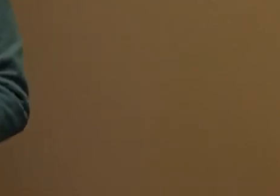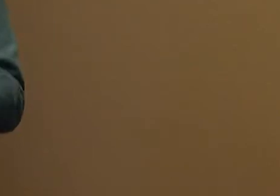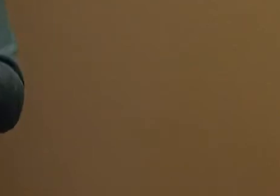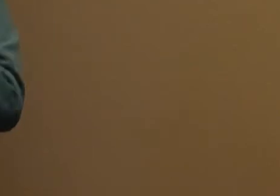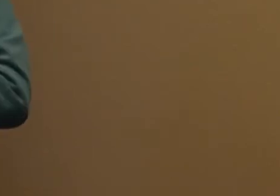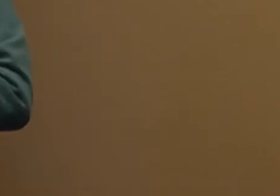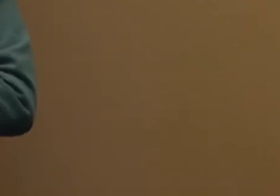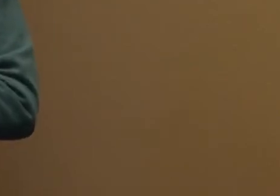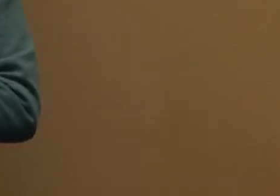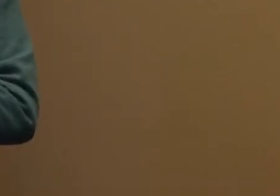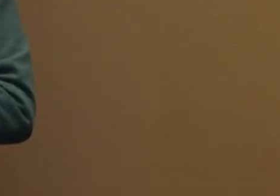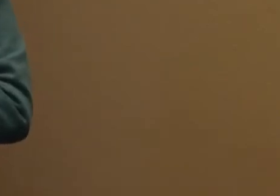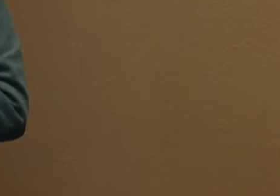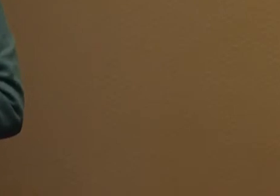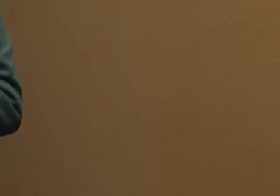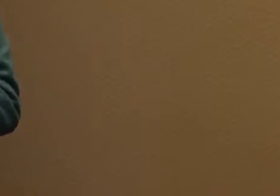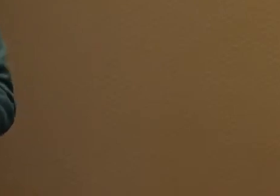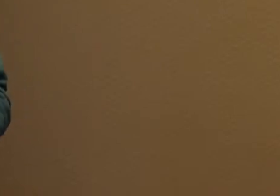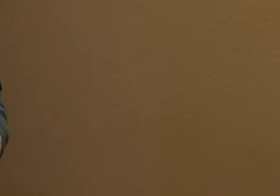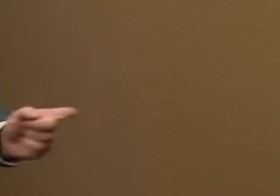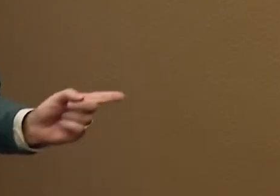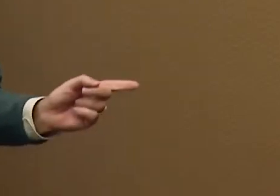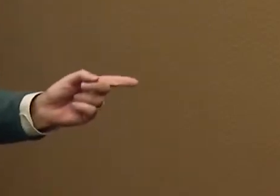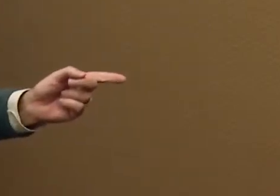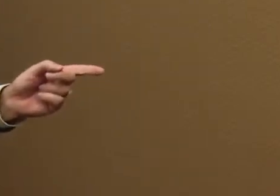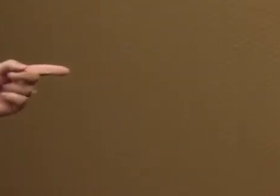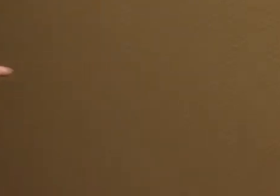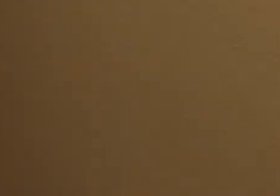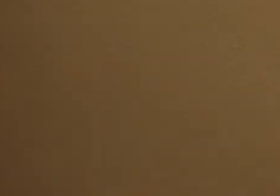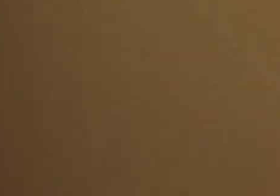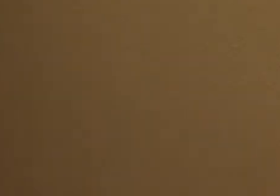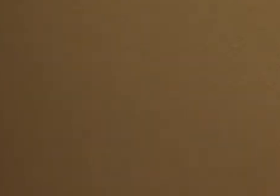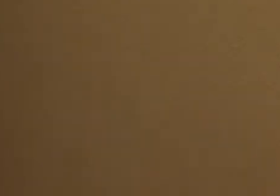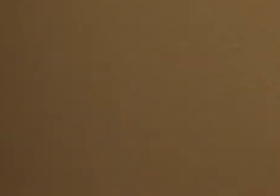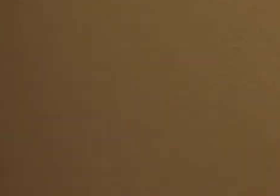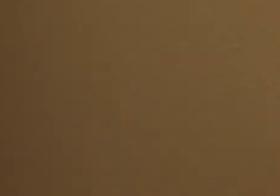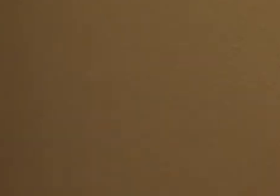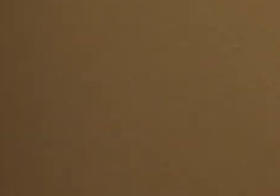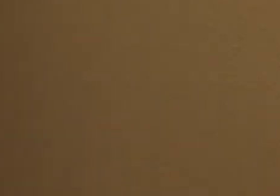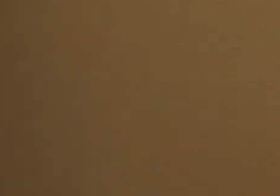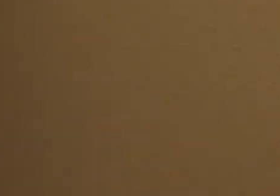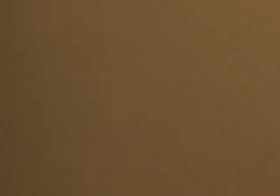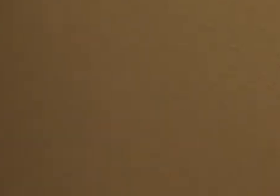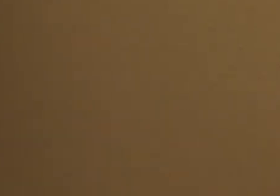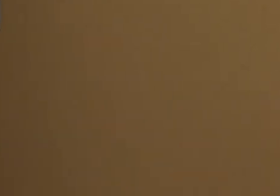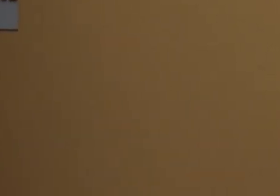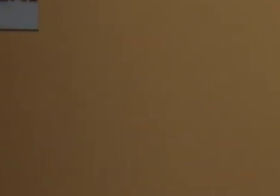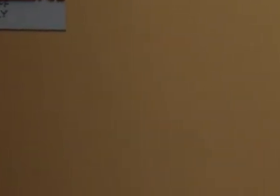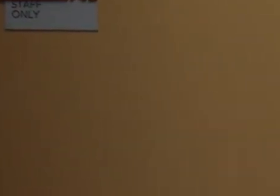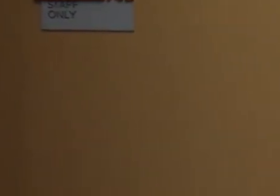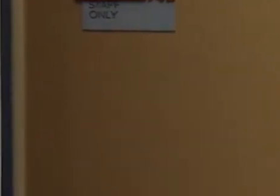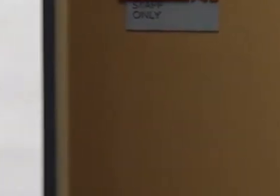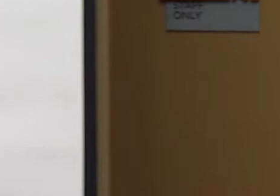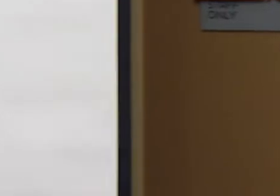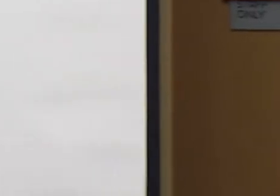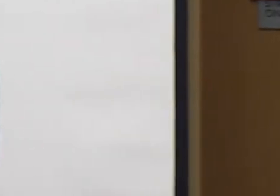Okay, I'm going to switch to talk right now. I'm going to talk right now. So, all right.